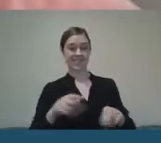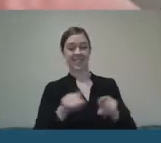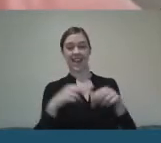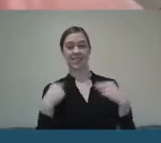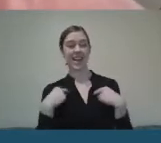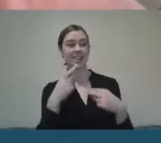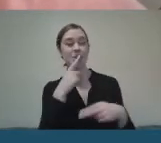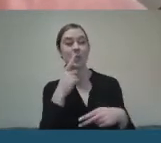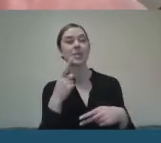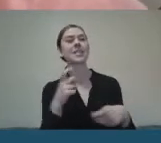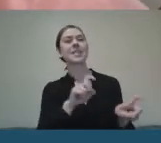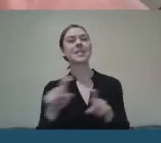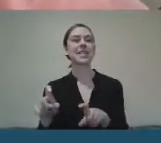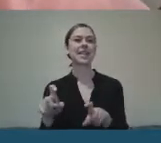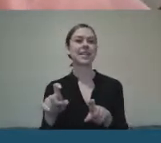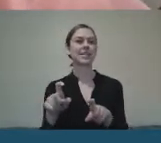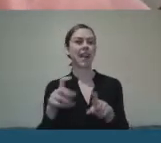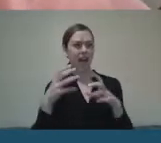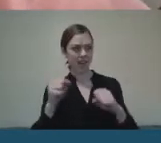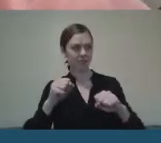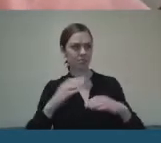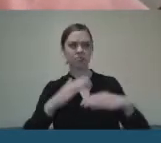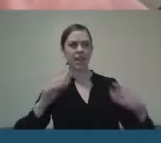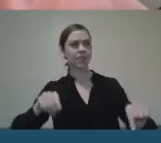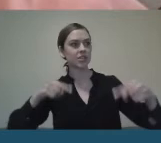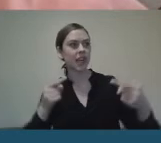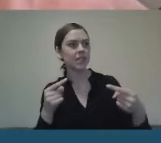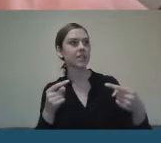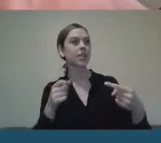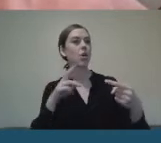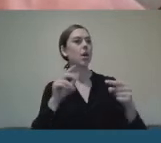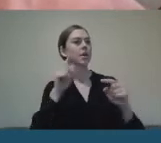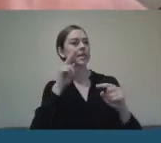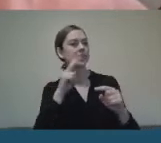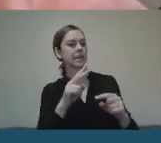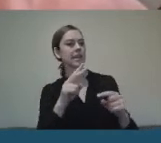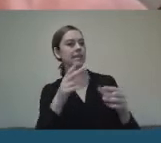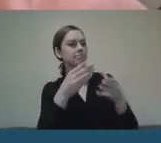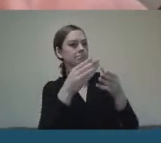though major challenges there, or can you see them gradually being sort of wiped away?